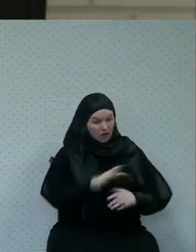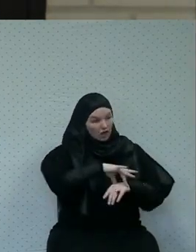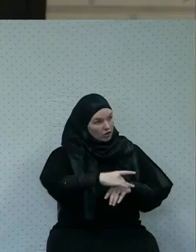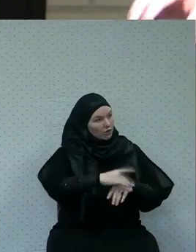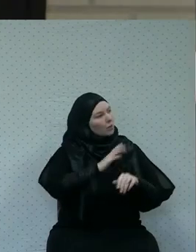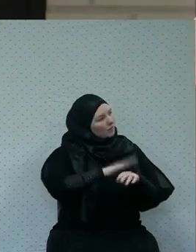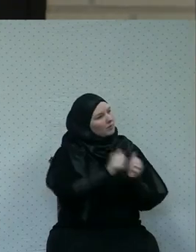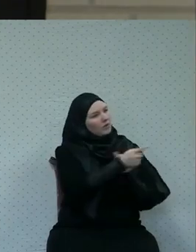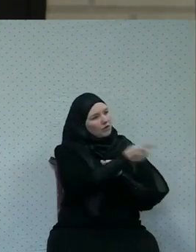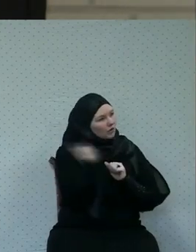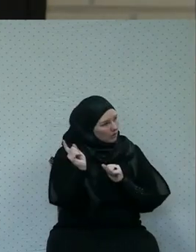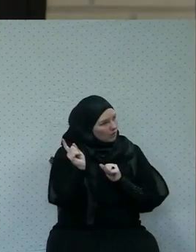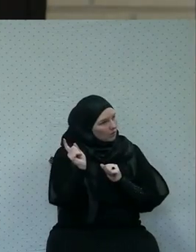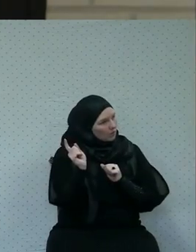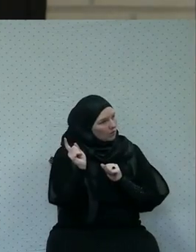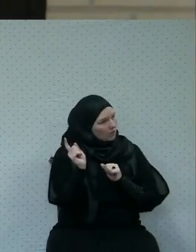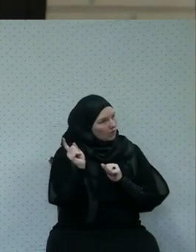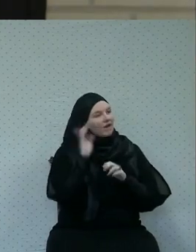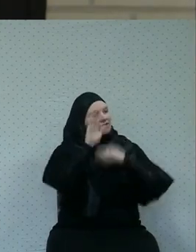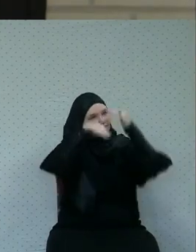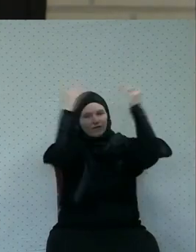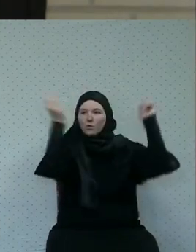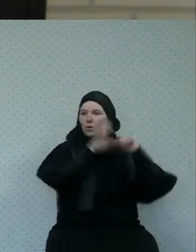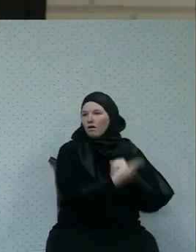you and you will be with them in the hereafter.